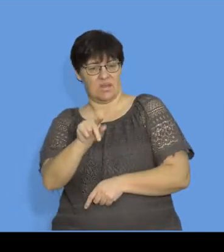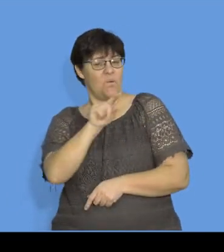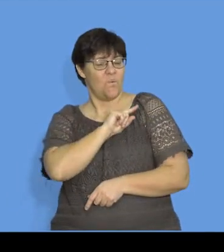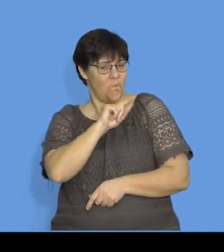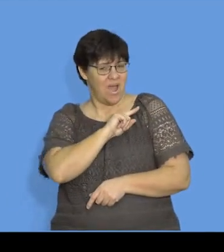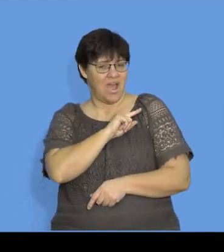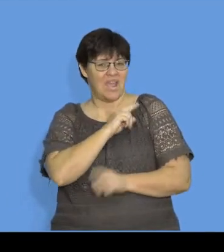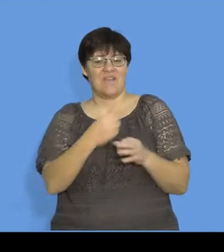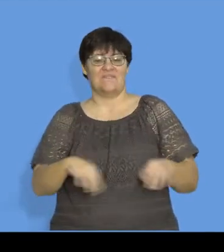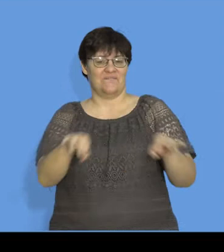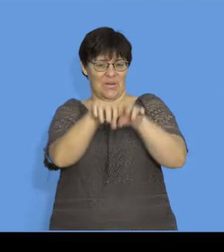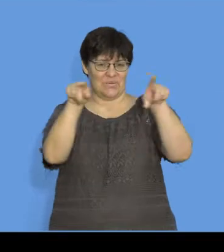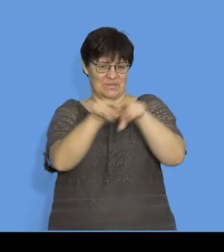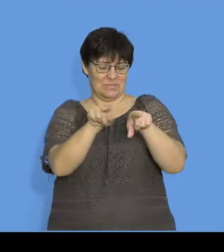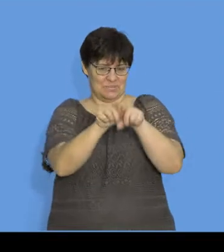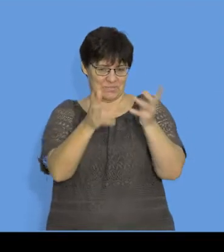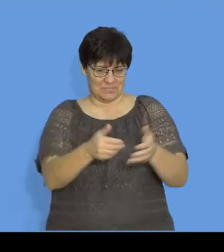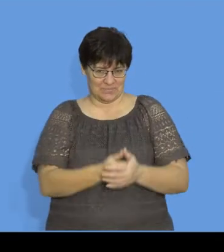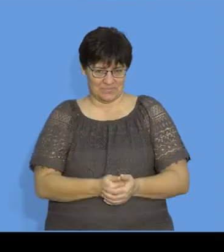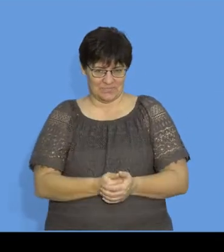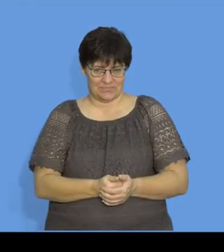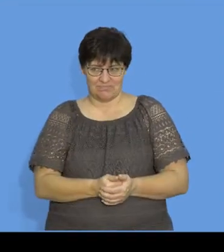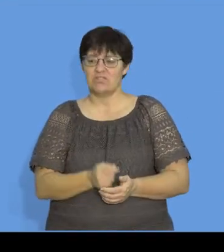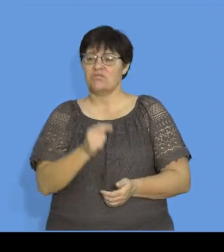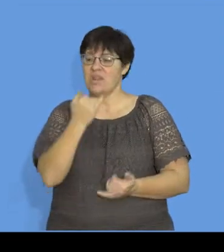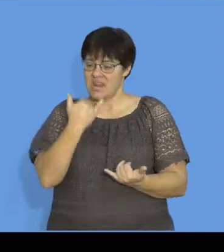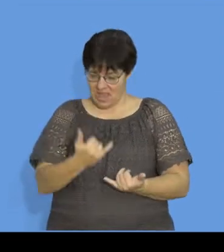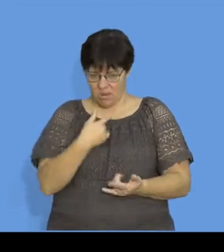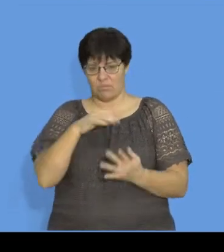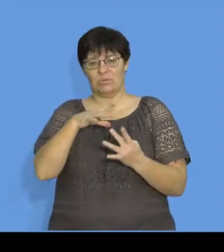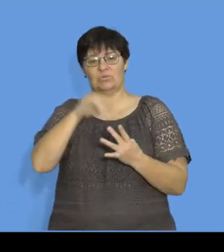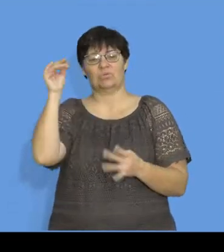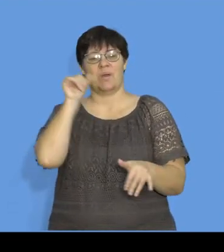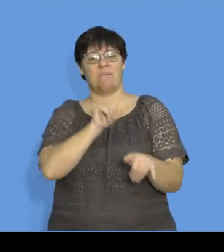now choose a better equation,